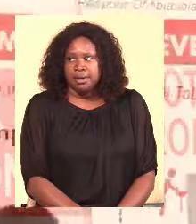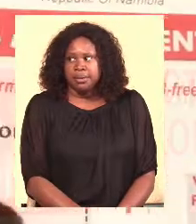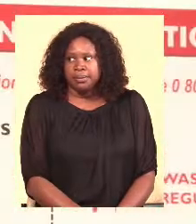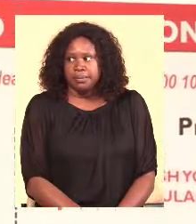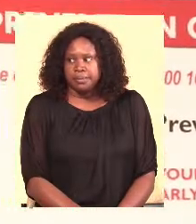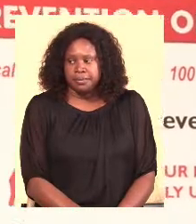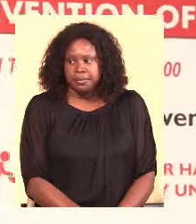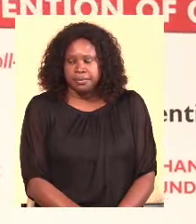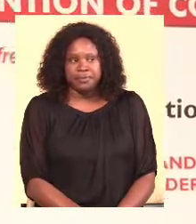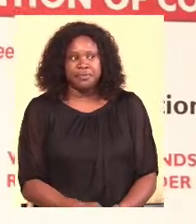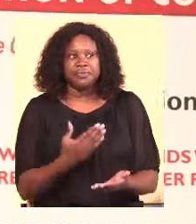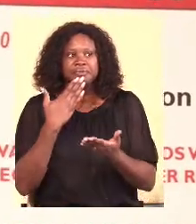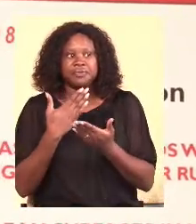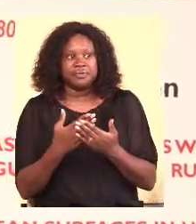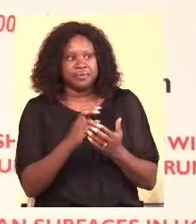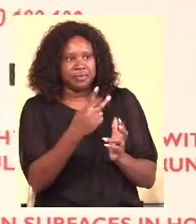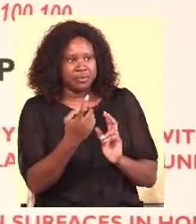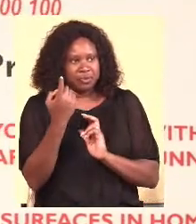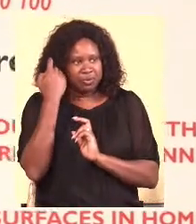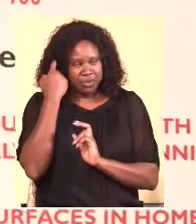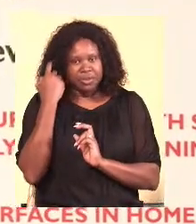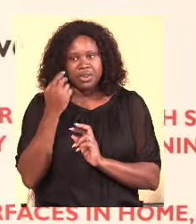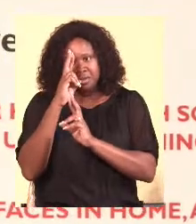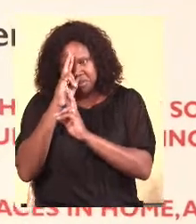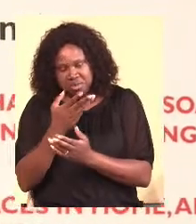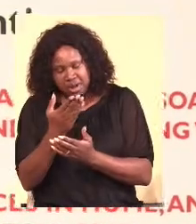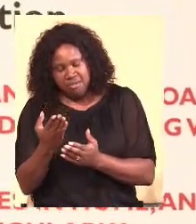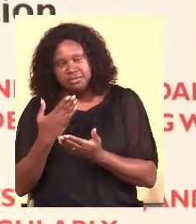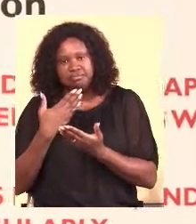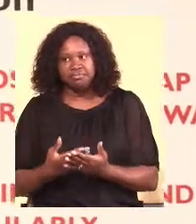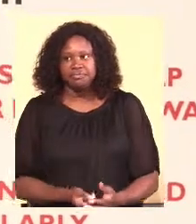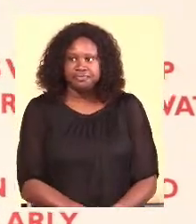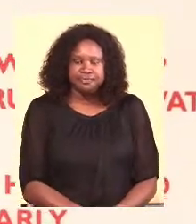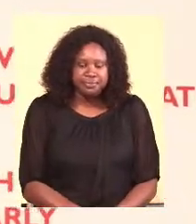Thank you, Deputy Minister. With all protocols observed,